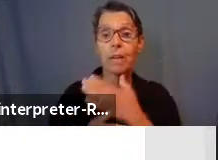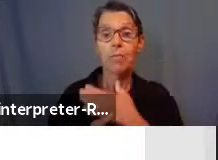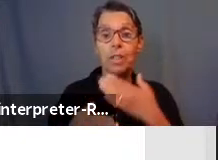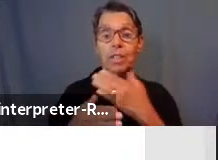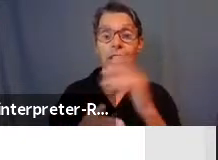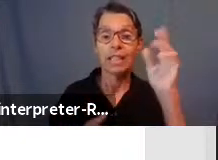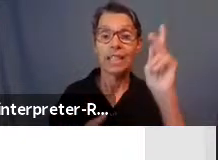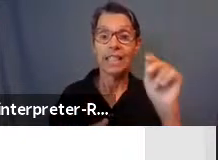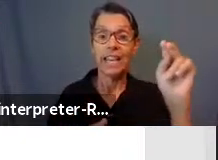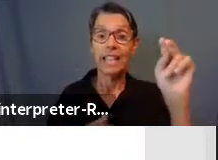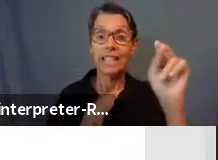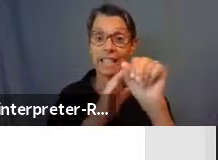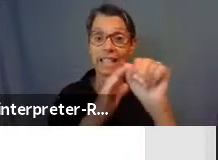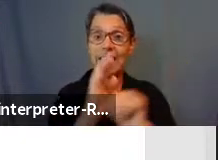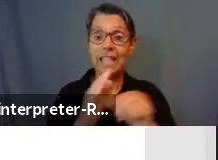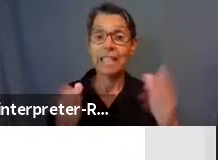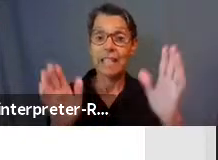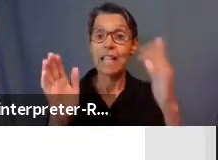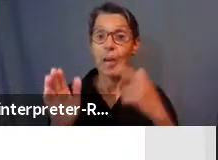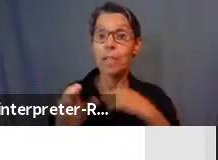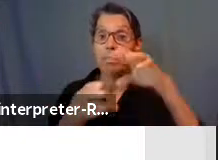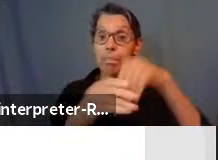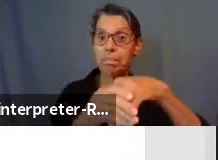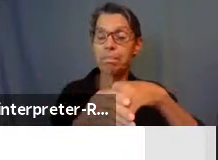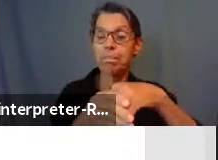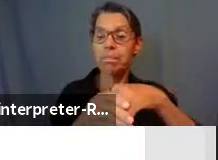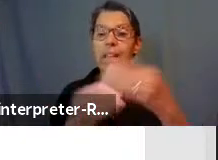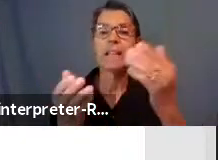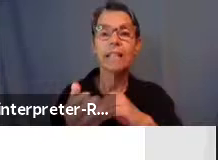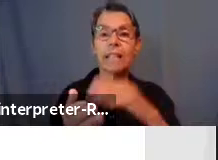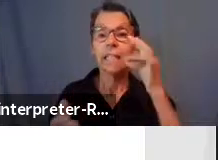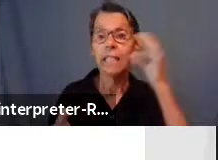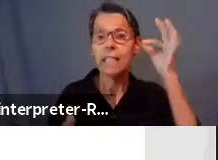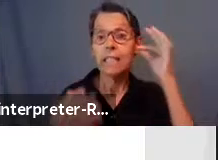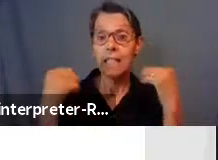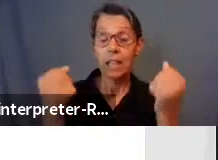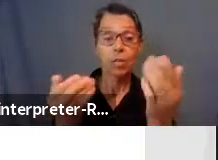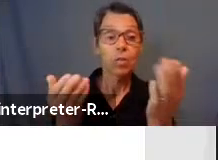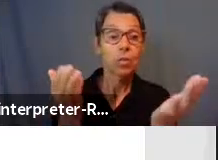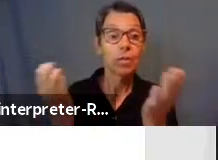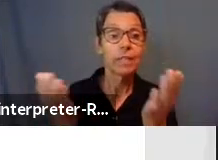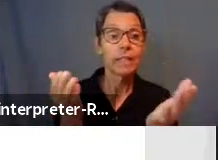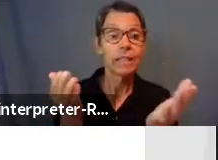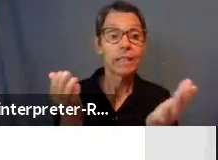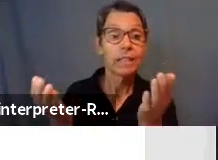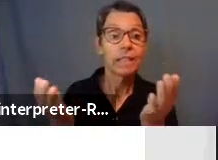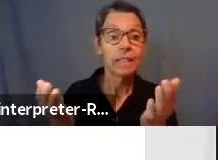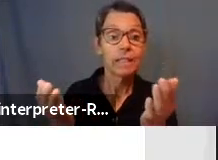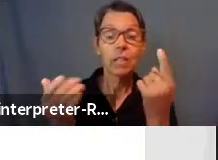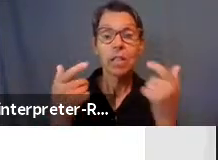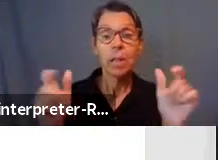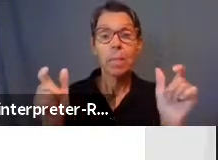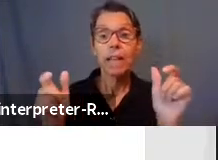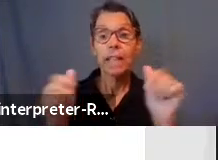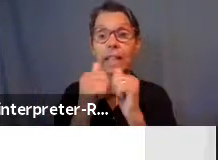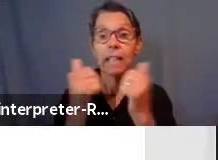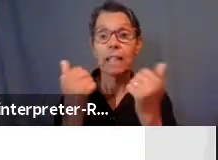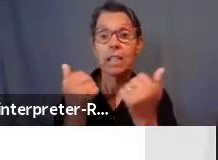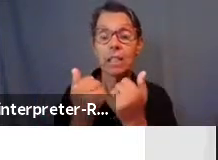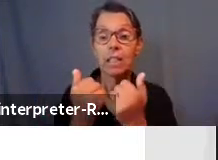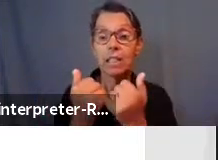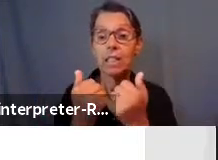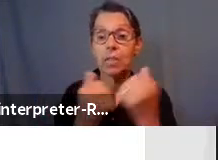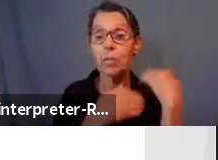call today. Again, the Indian Health Service is one of the main agencies responsible for providing federal